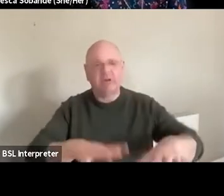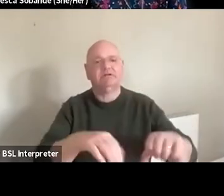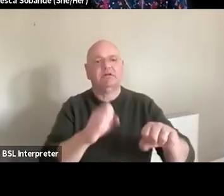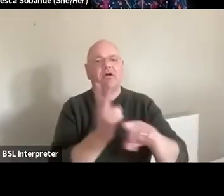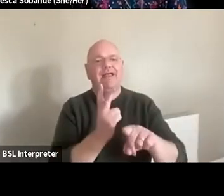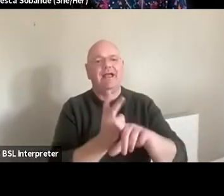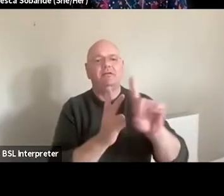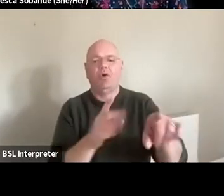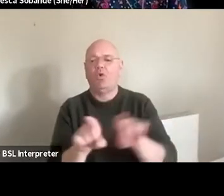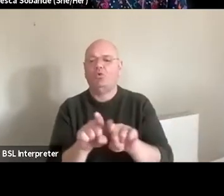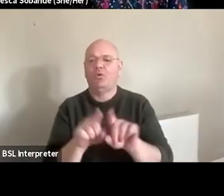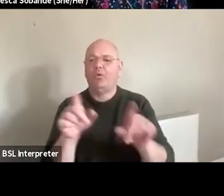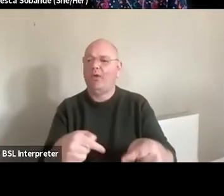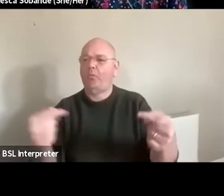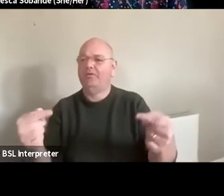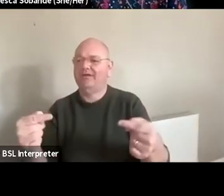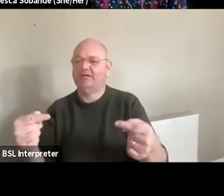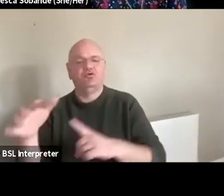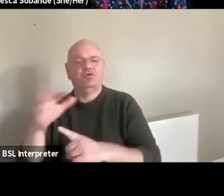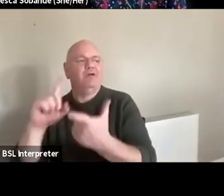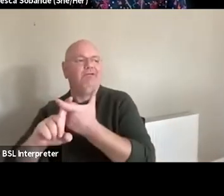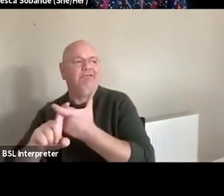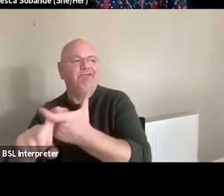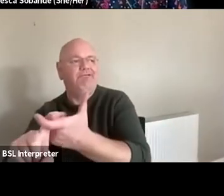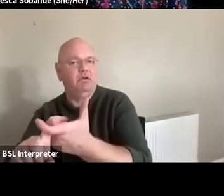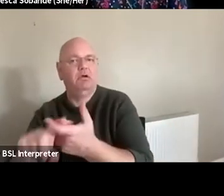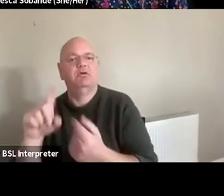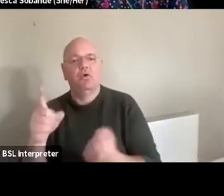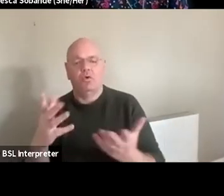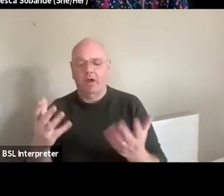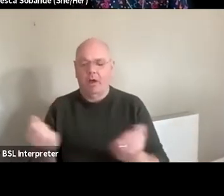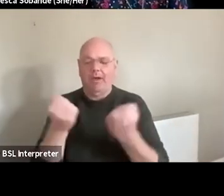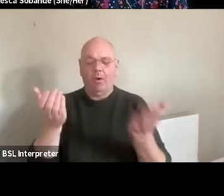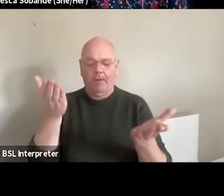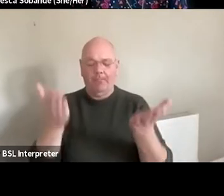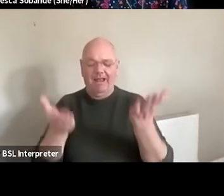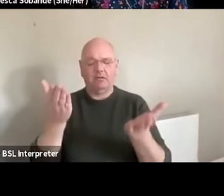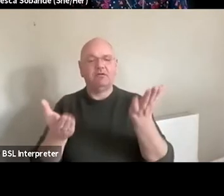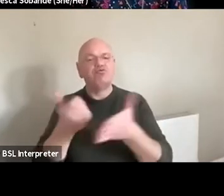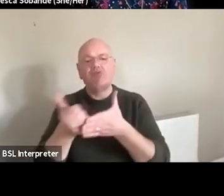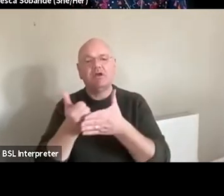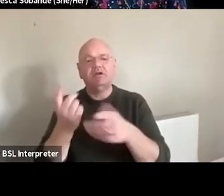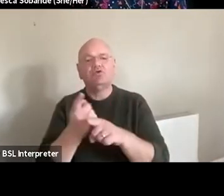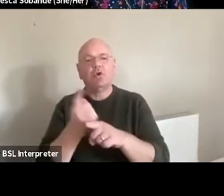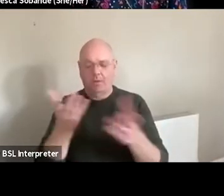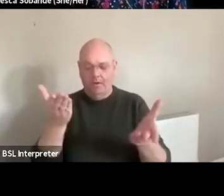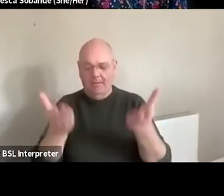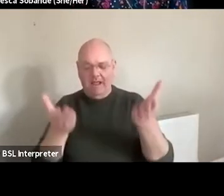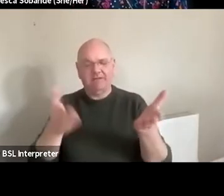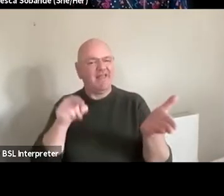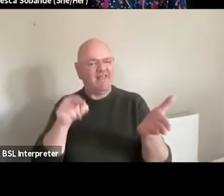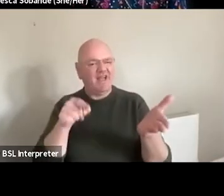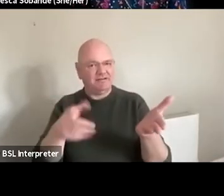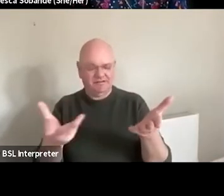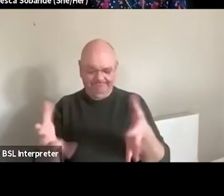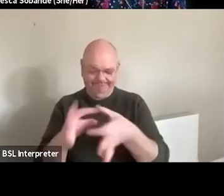opposite thing at the same time. And actually, the kind of the power balances that we talk about are the kind of the space between the two. How is it,